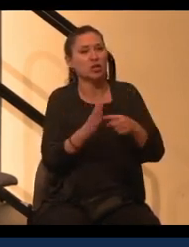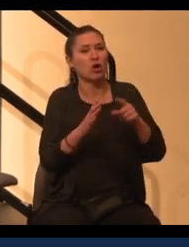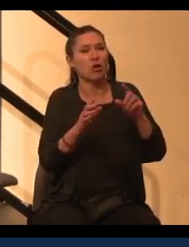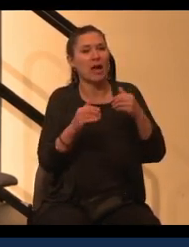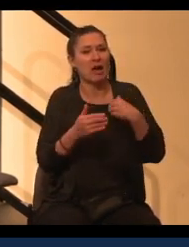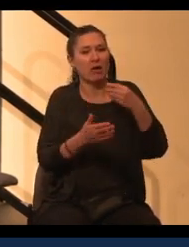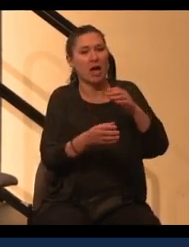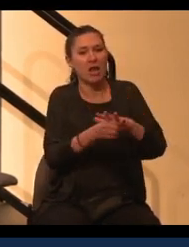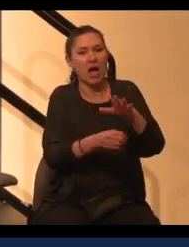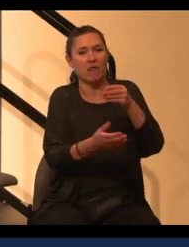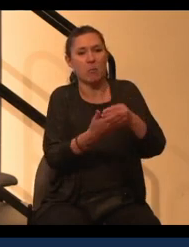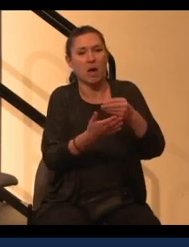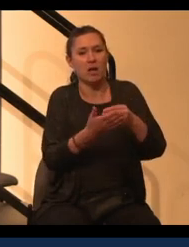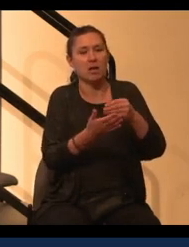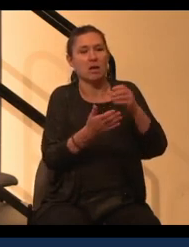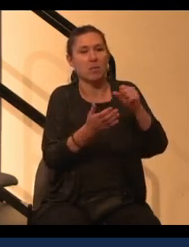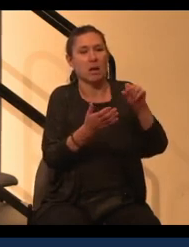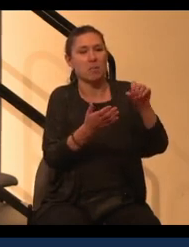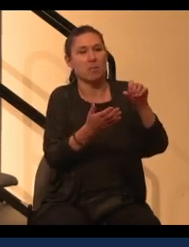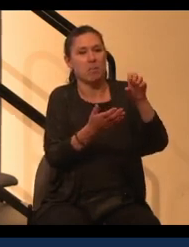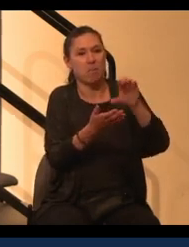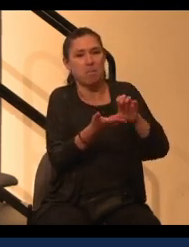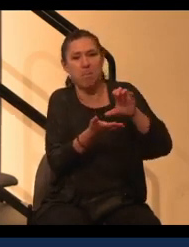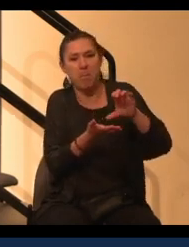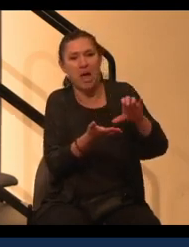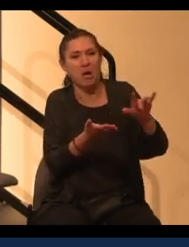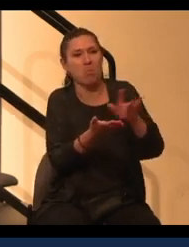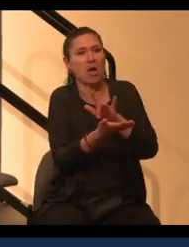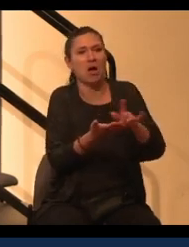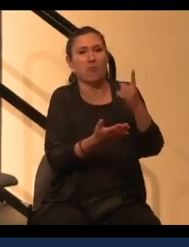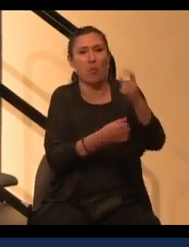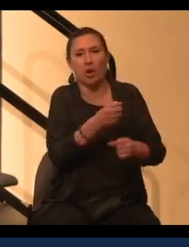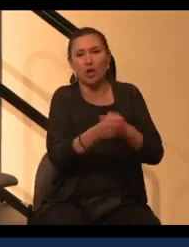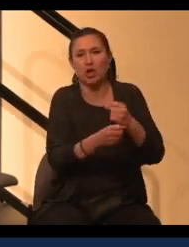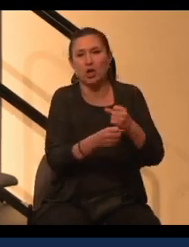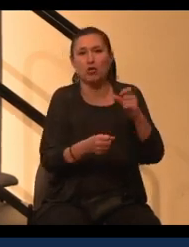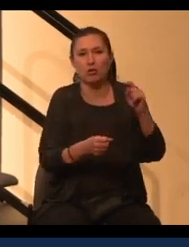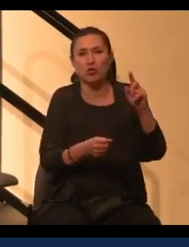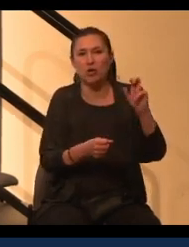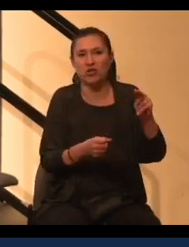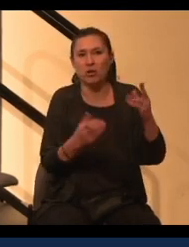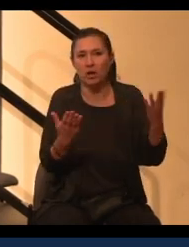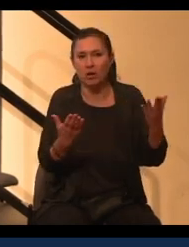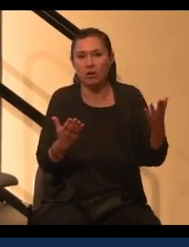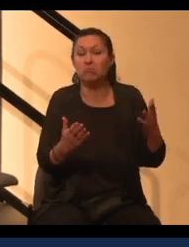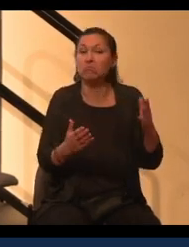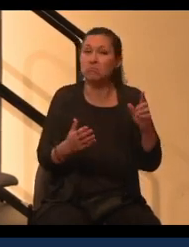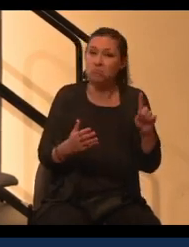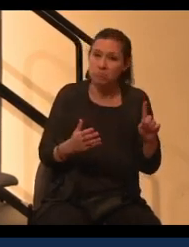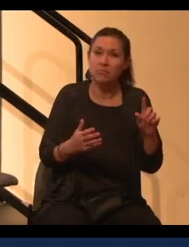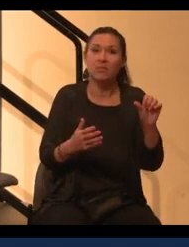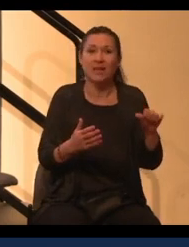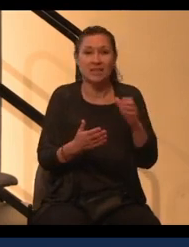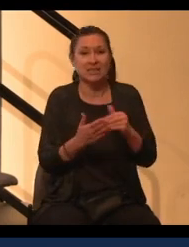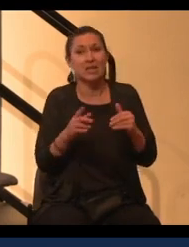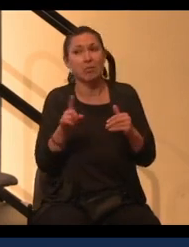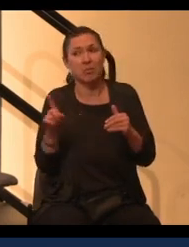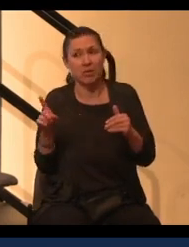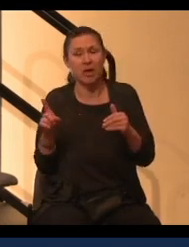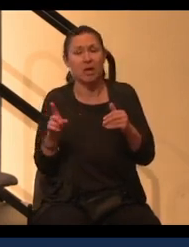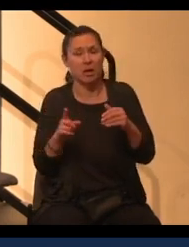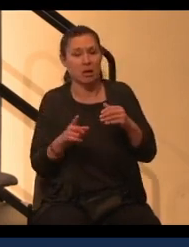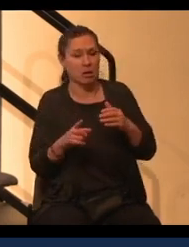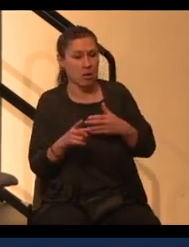and non-resident tuition. So they have to show that in a bank statement. But what you'll see is just, yes, some of them are from personal